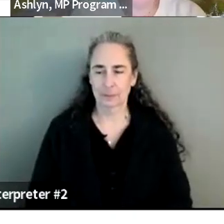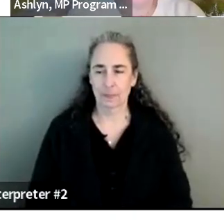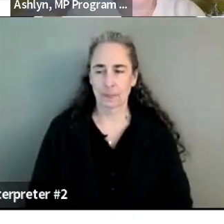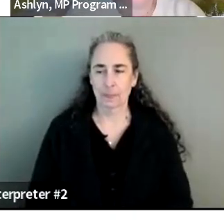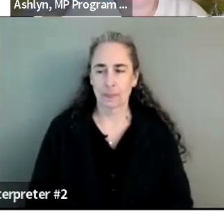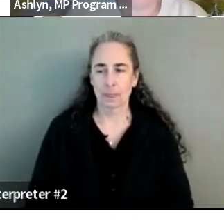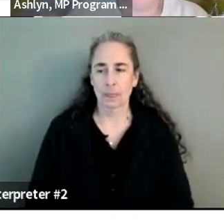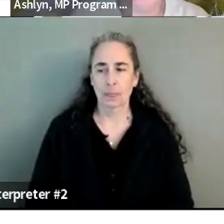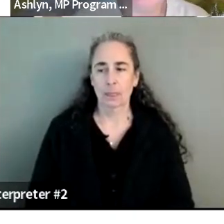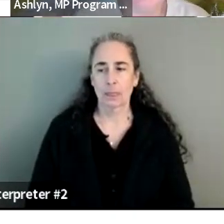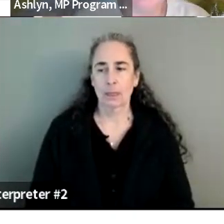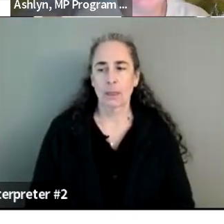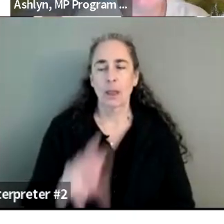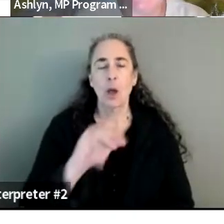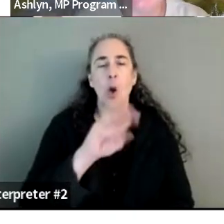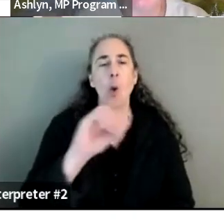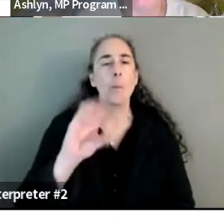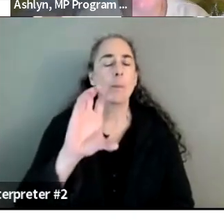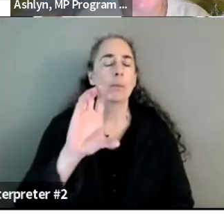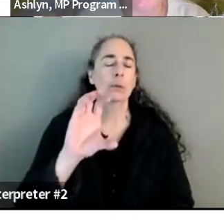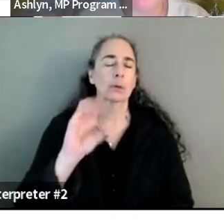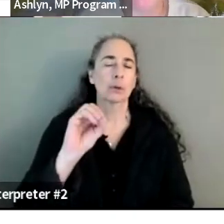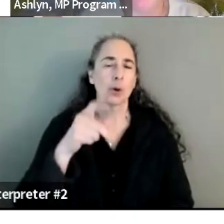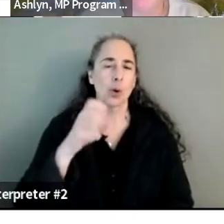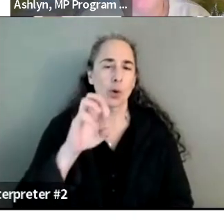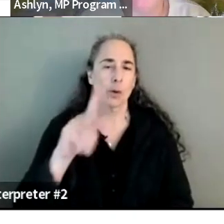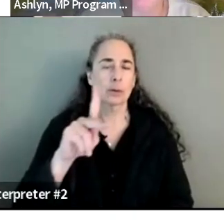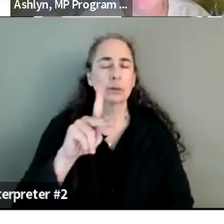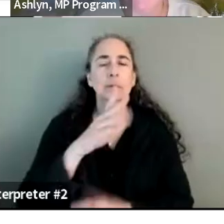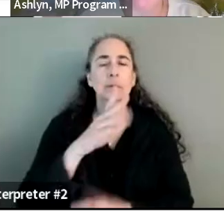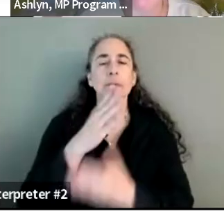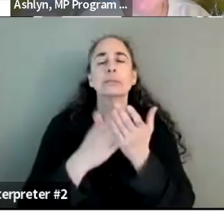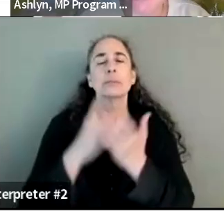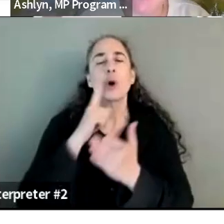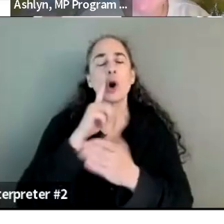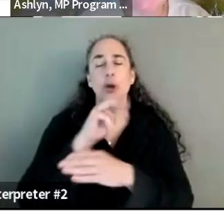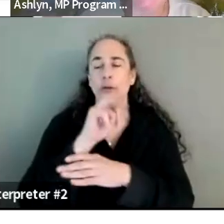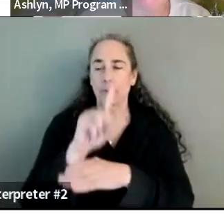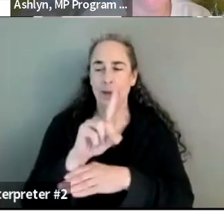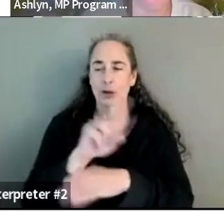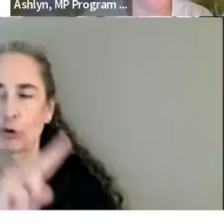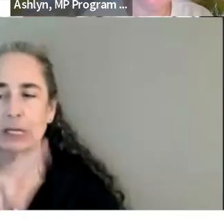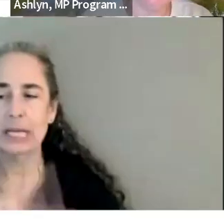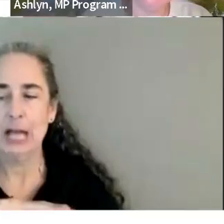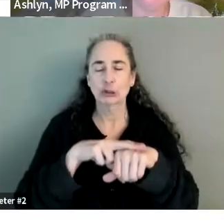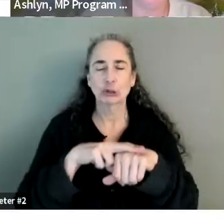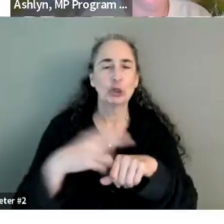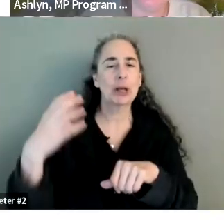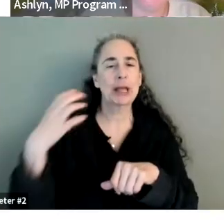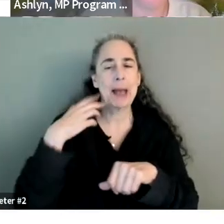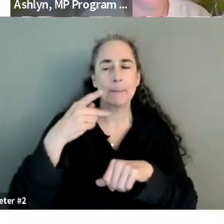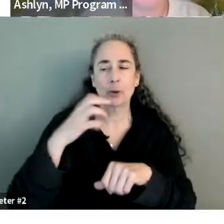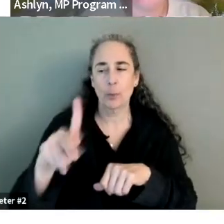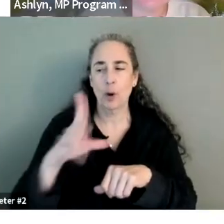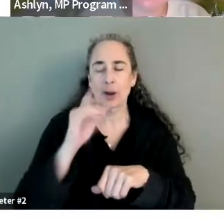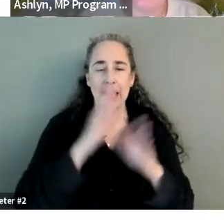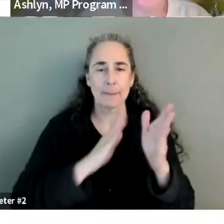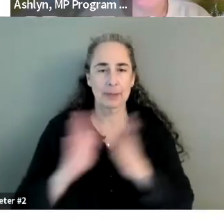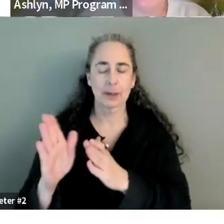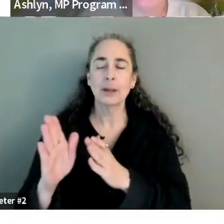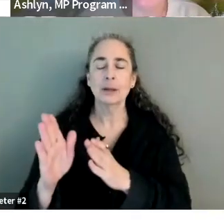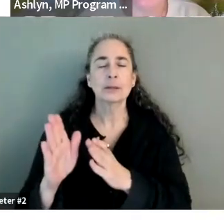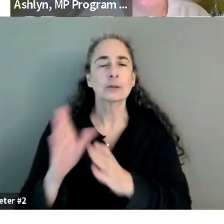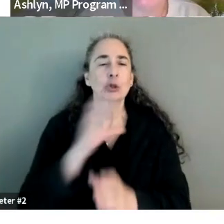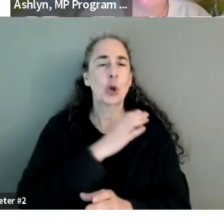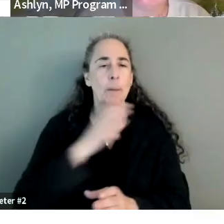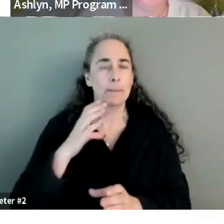Montgomery Parks, part of the Maryland National Capital Park and Planning Commission, encourages and supports the participation